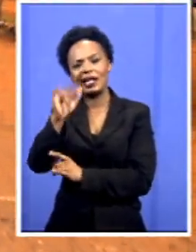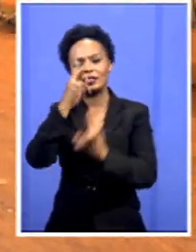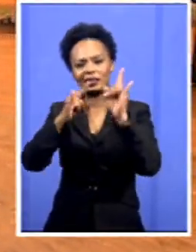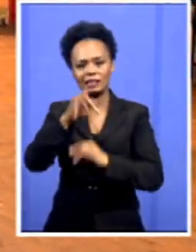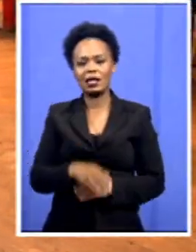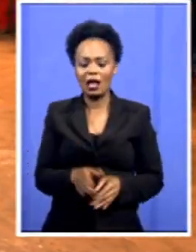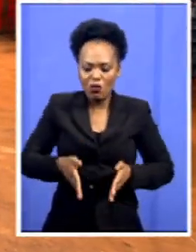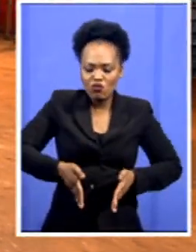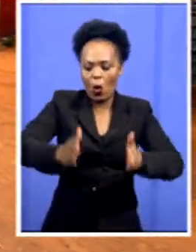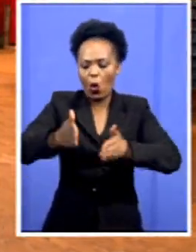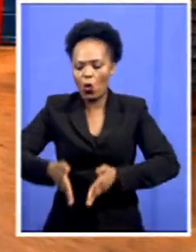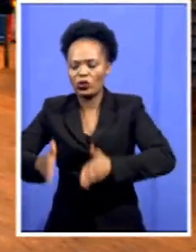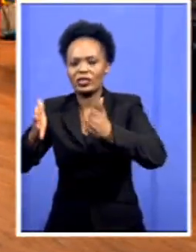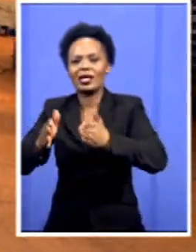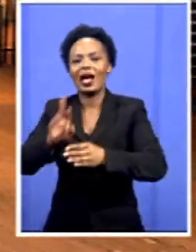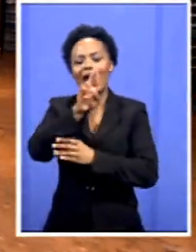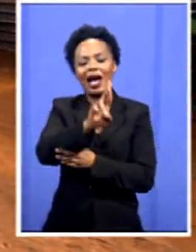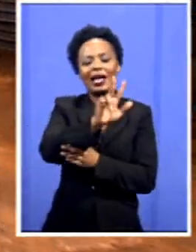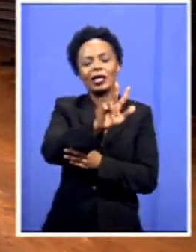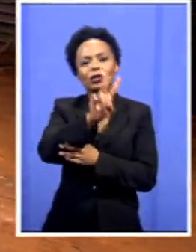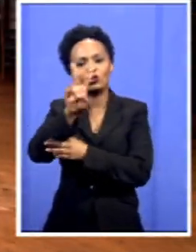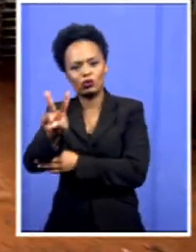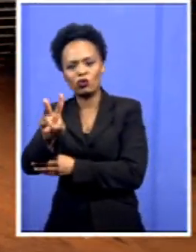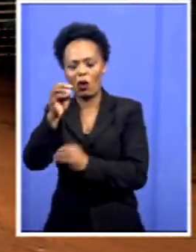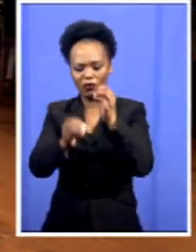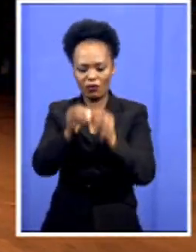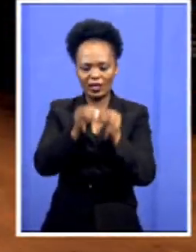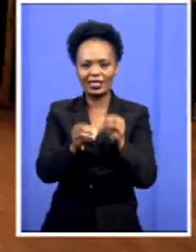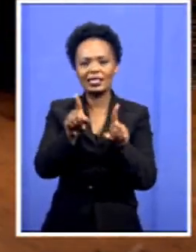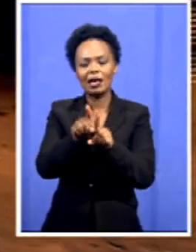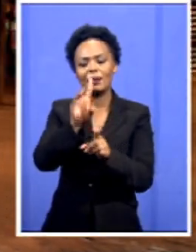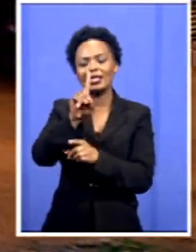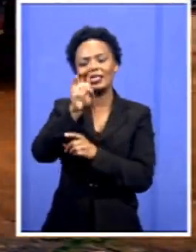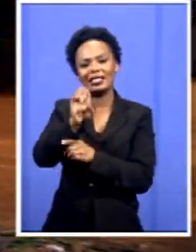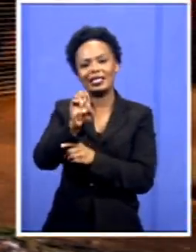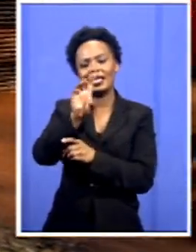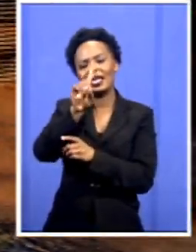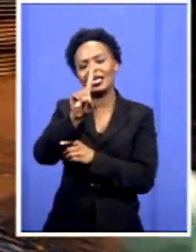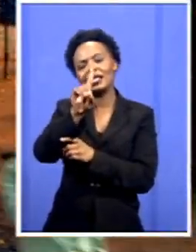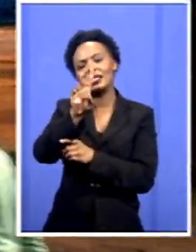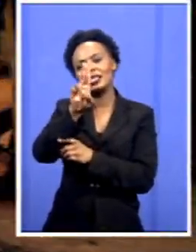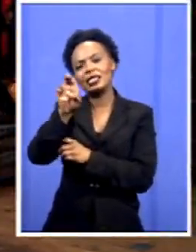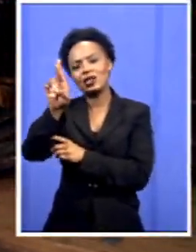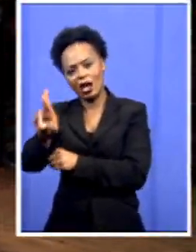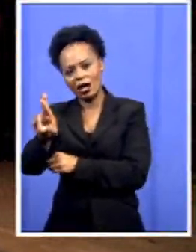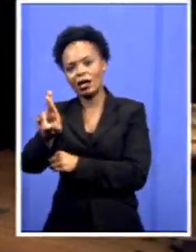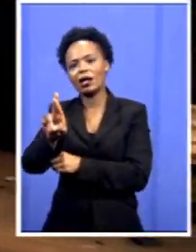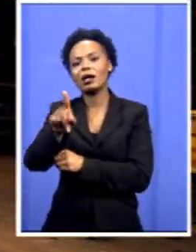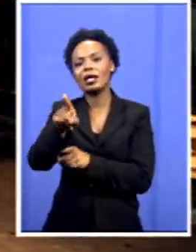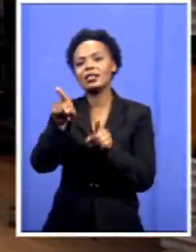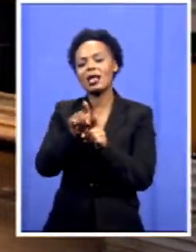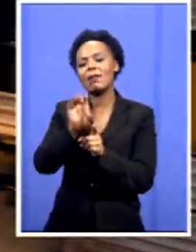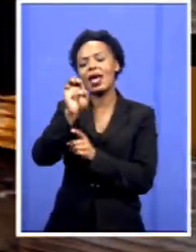place is also in the R82, in around Didier, Aikenhof. They're actually opening up in